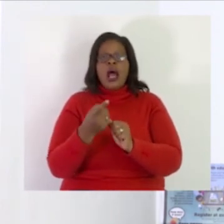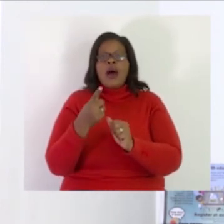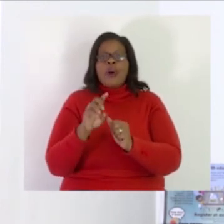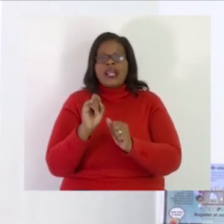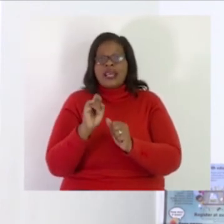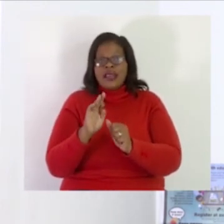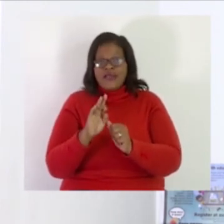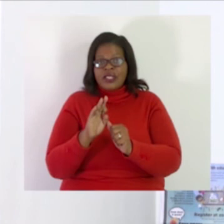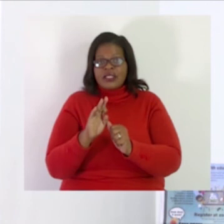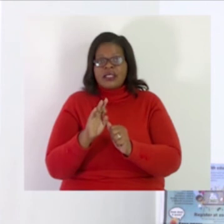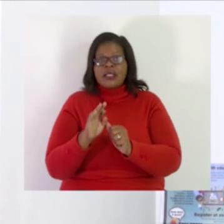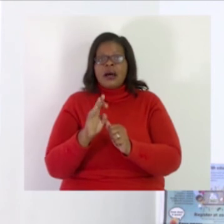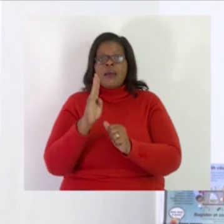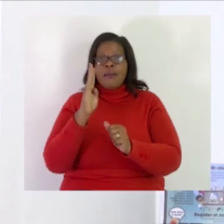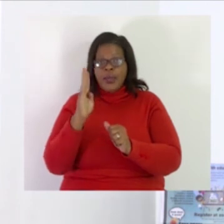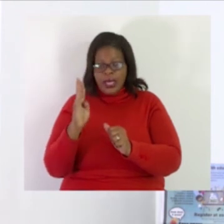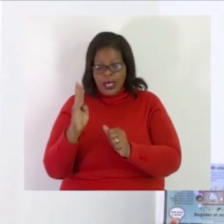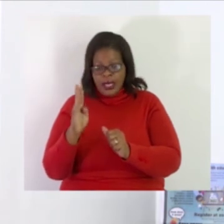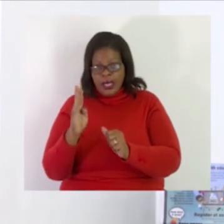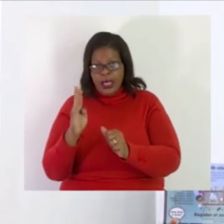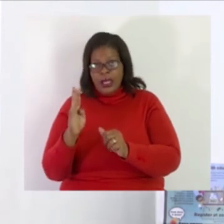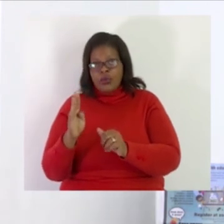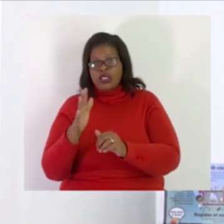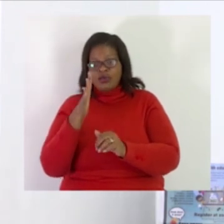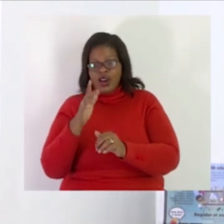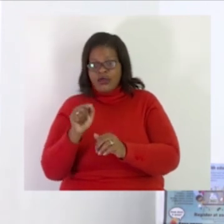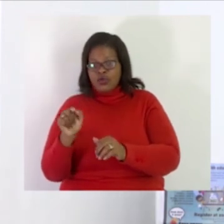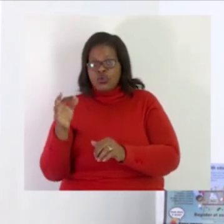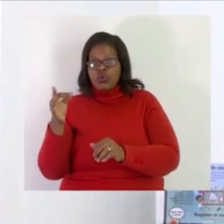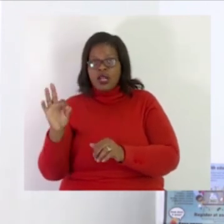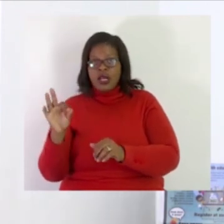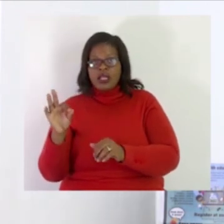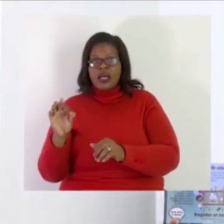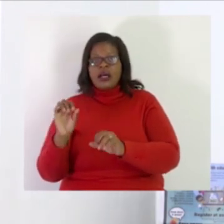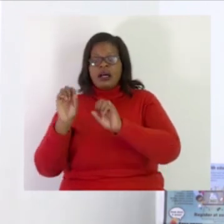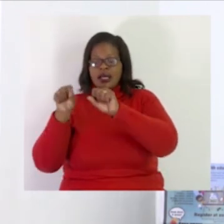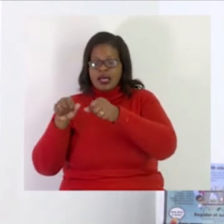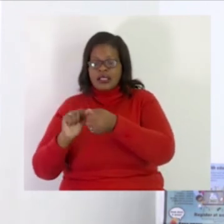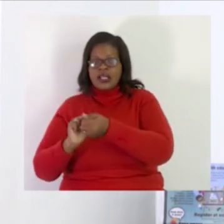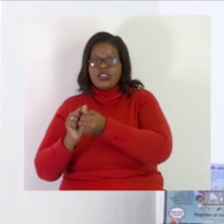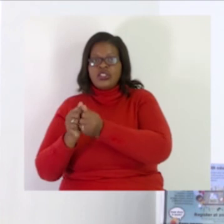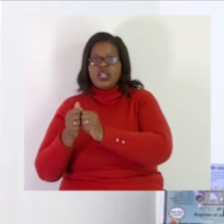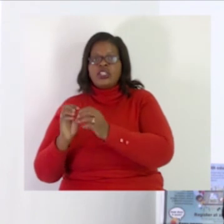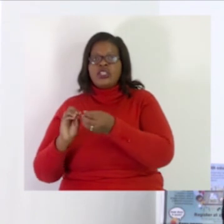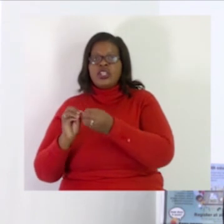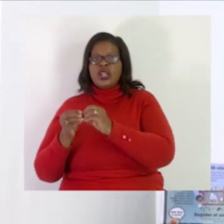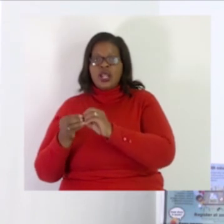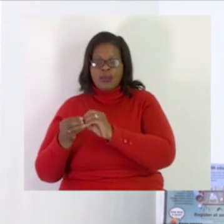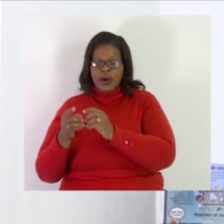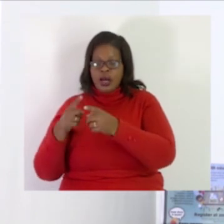it's falling in this category B, then it can change the number you are rounding